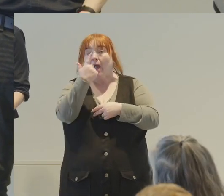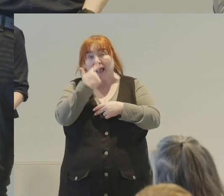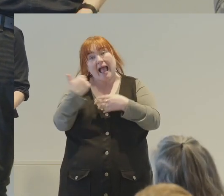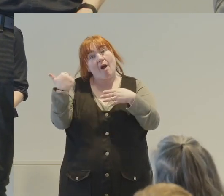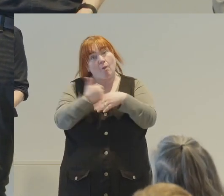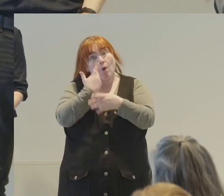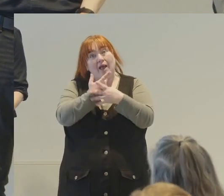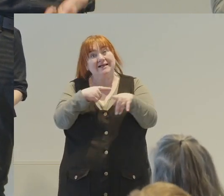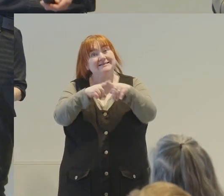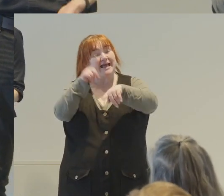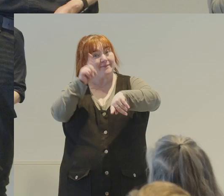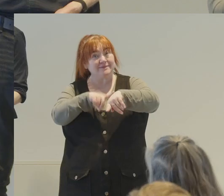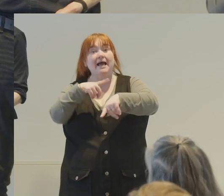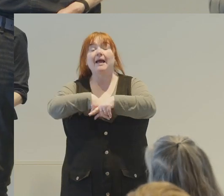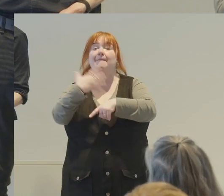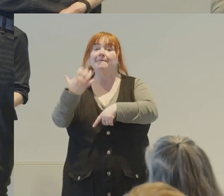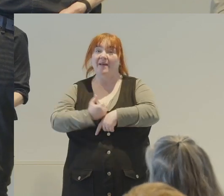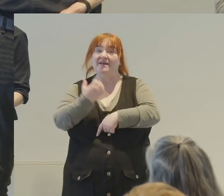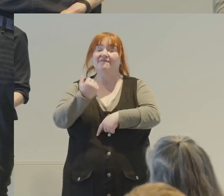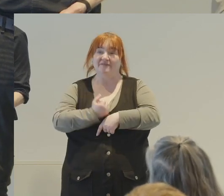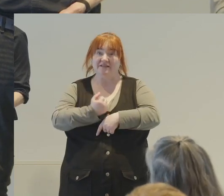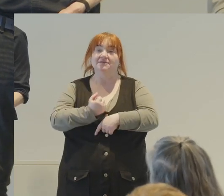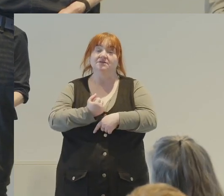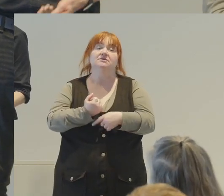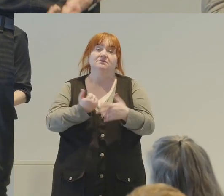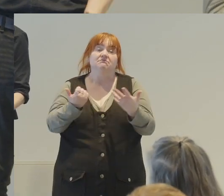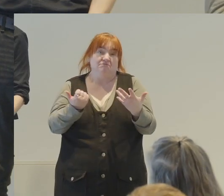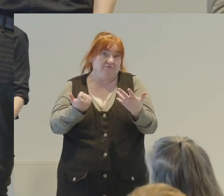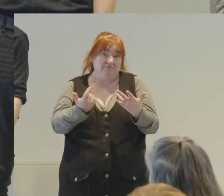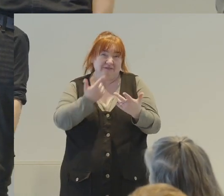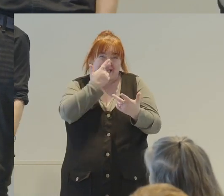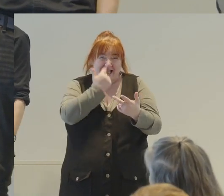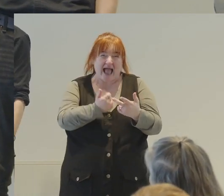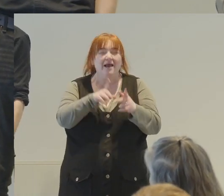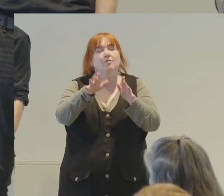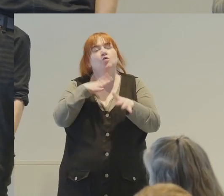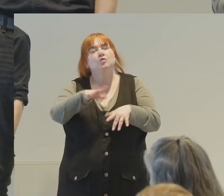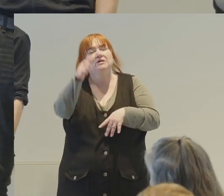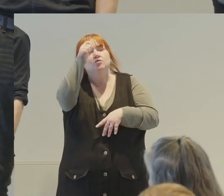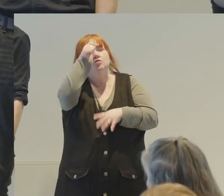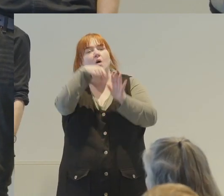because that's a bit inaccessible, it doesn't mean it shouldn't apply to learning disabled people. So the approach would be similar.